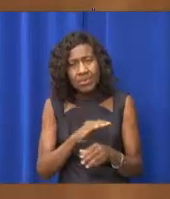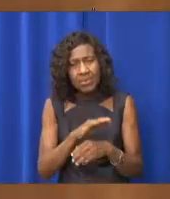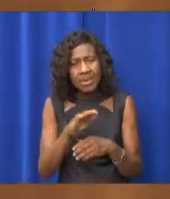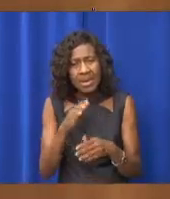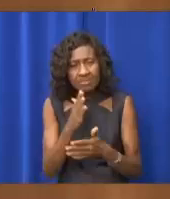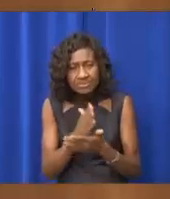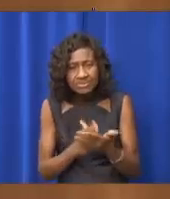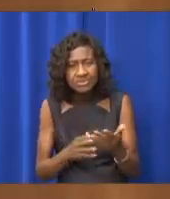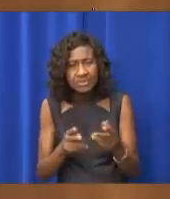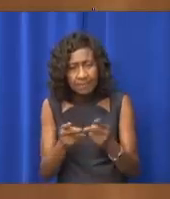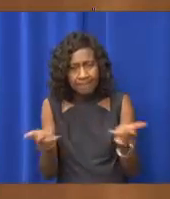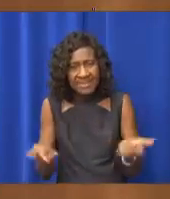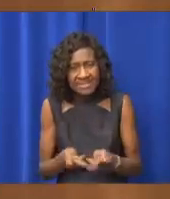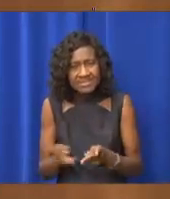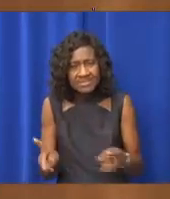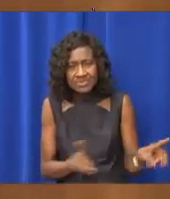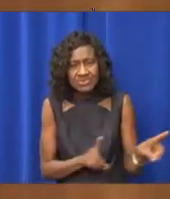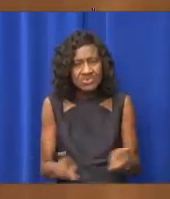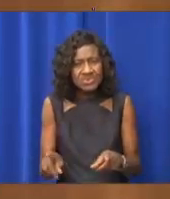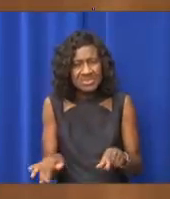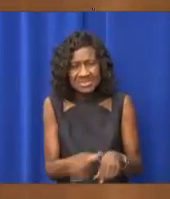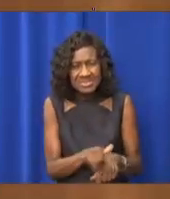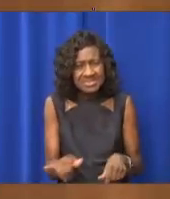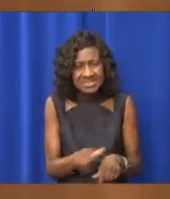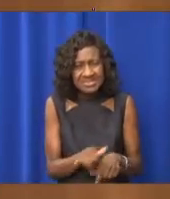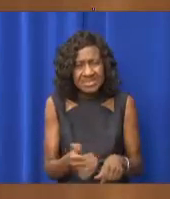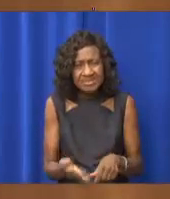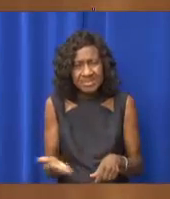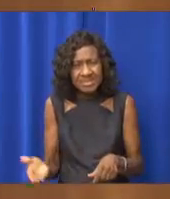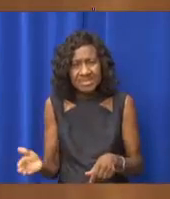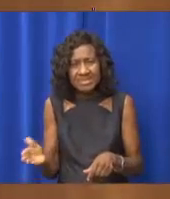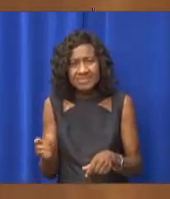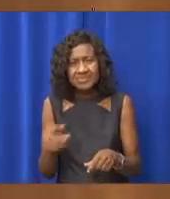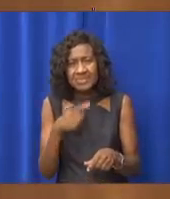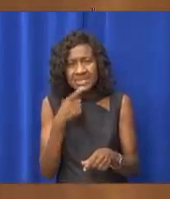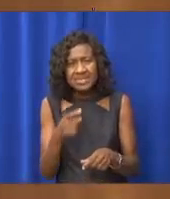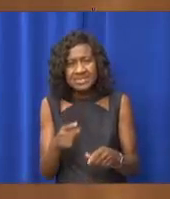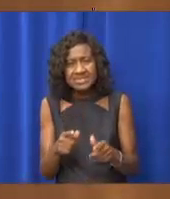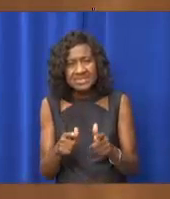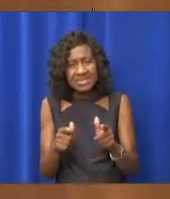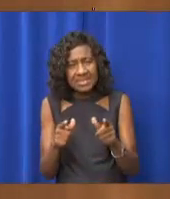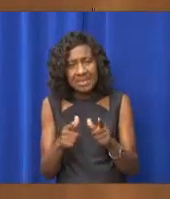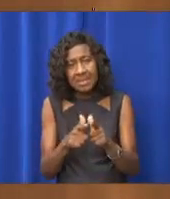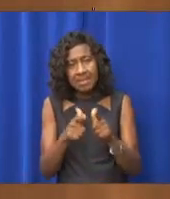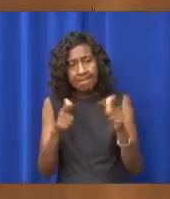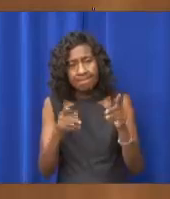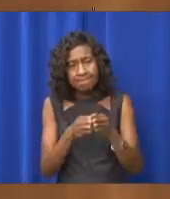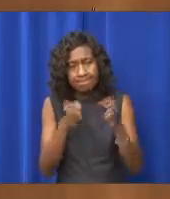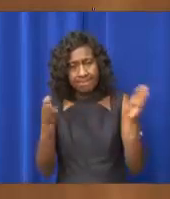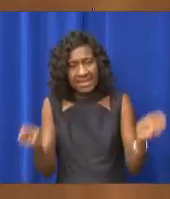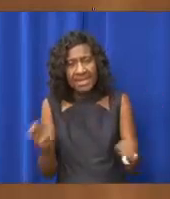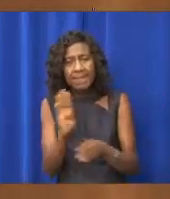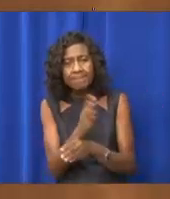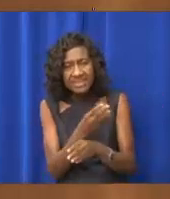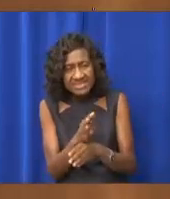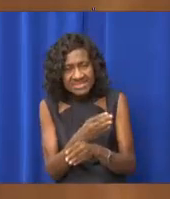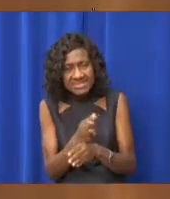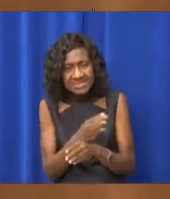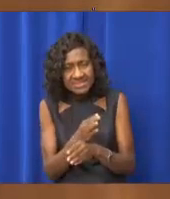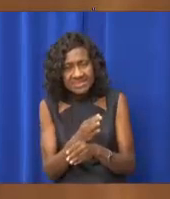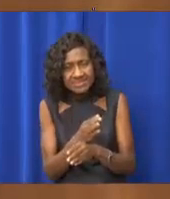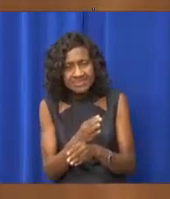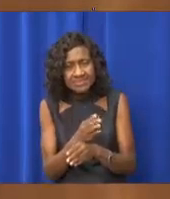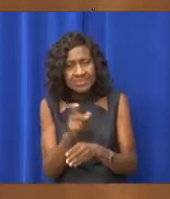thing. So it's a question of doing a risk analysis for larger organizations, the smaller organizations, to remember the basics